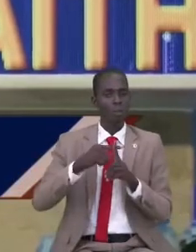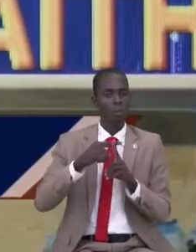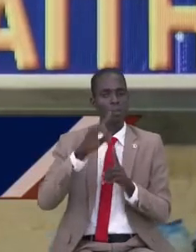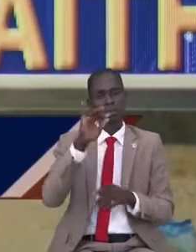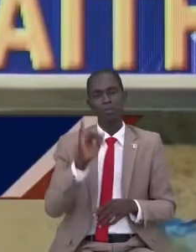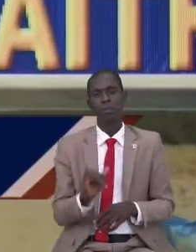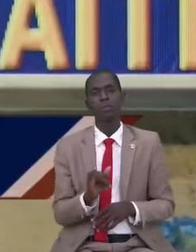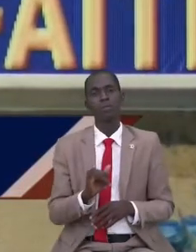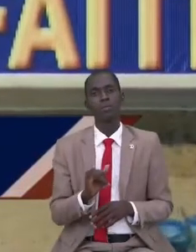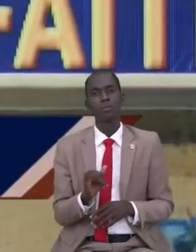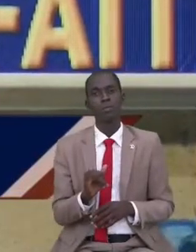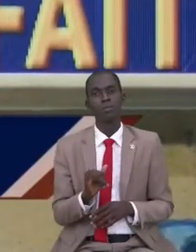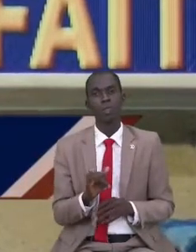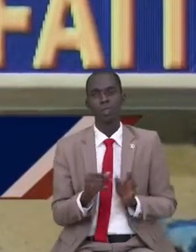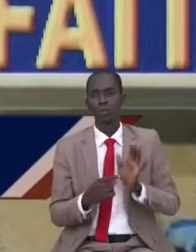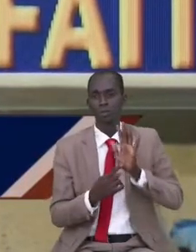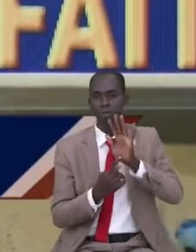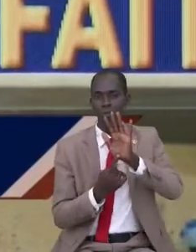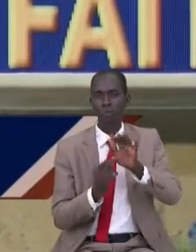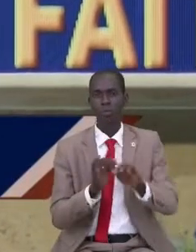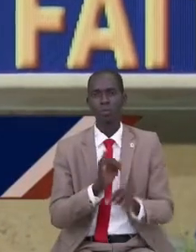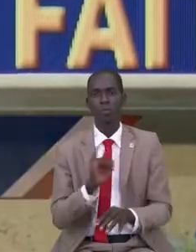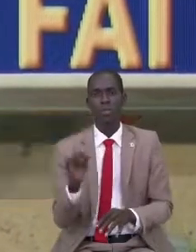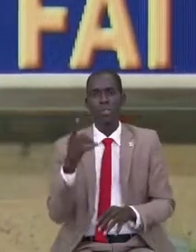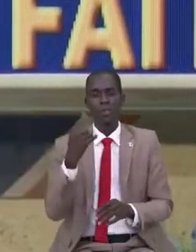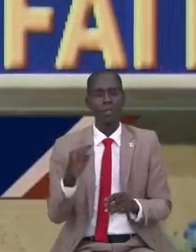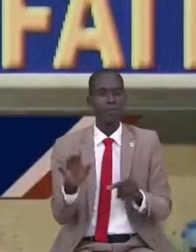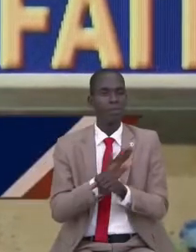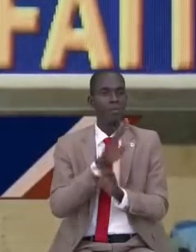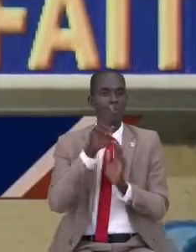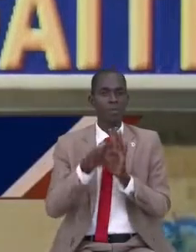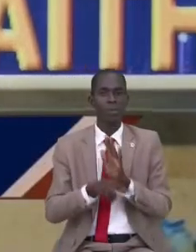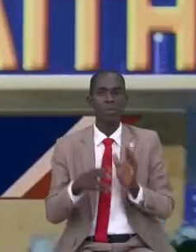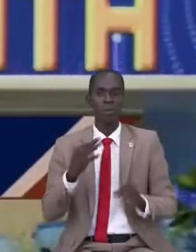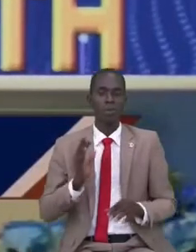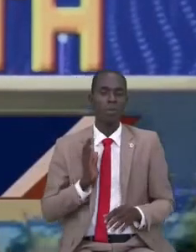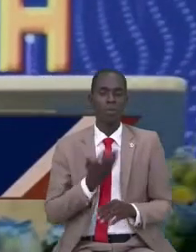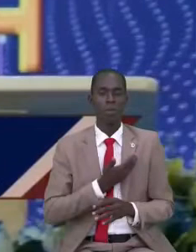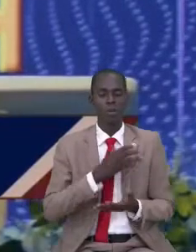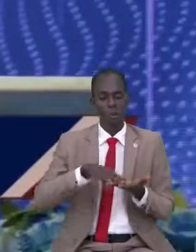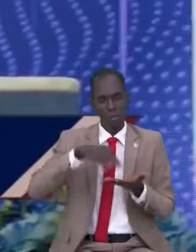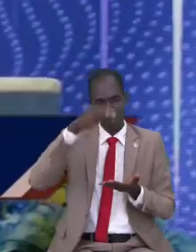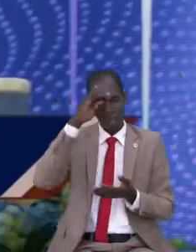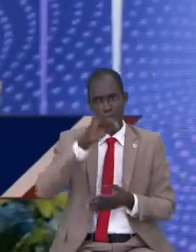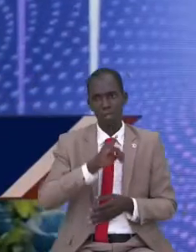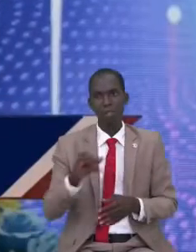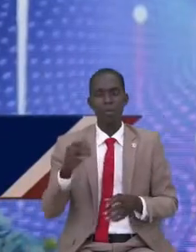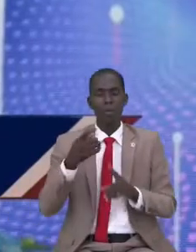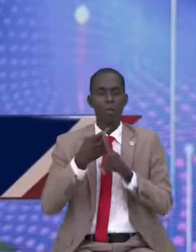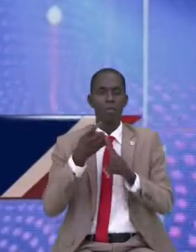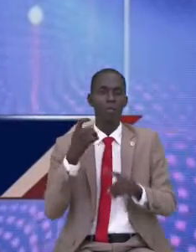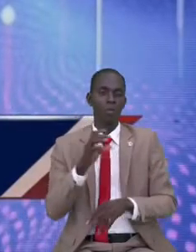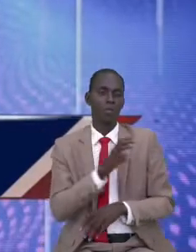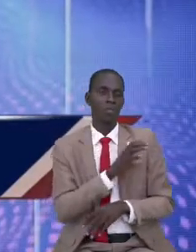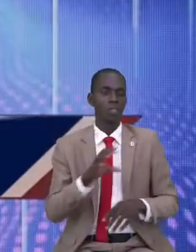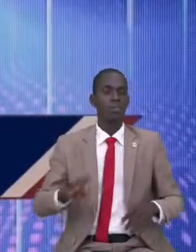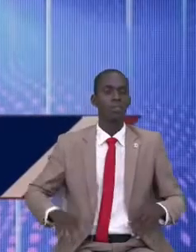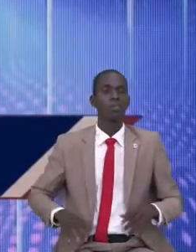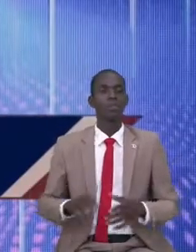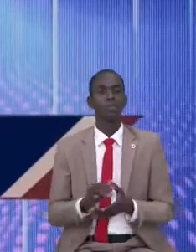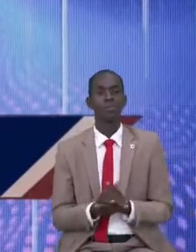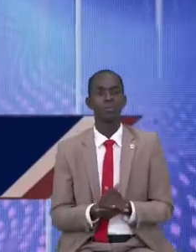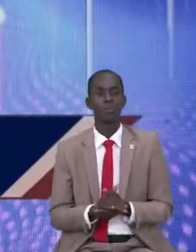positively, reflecting the fullness of our learning from